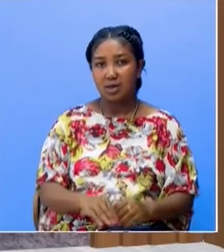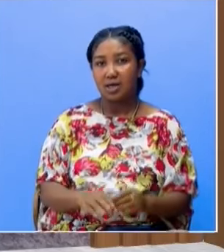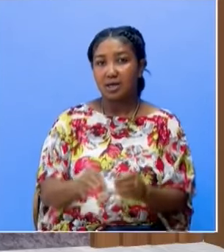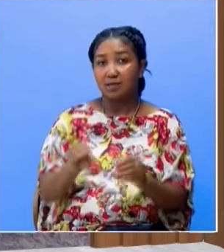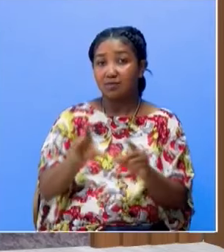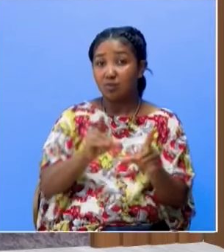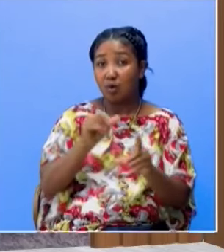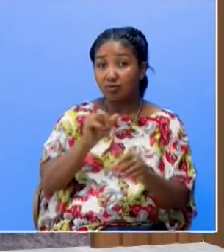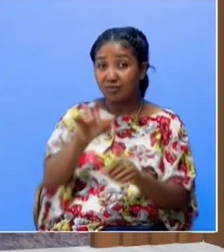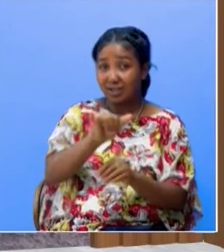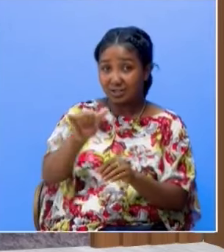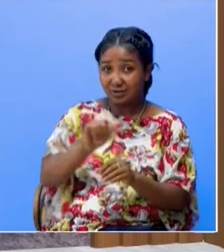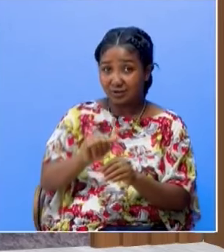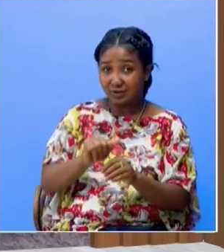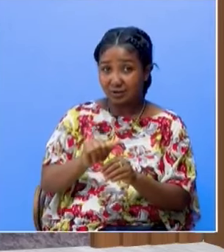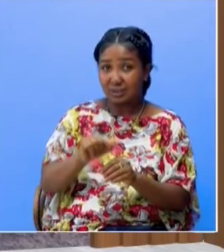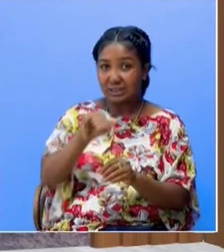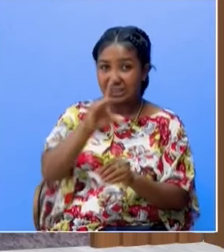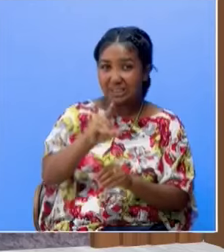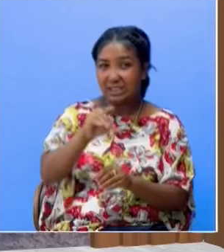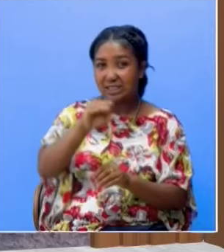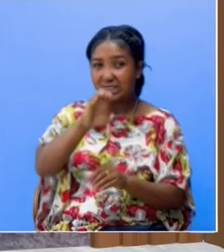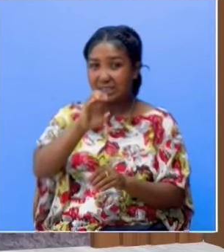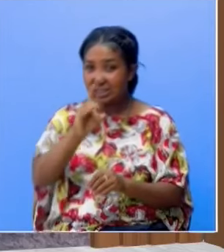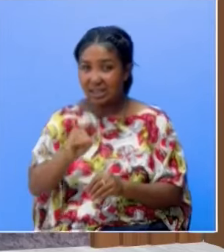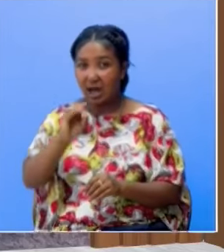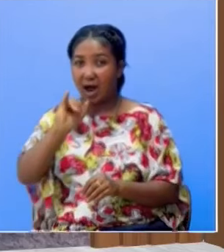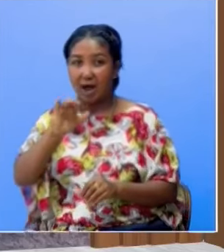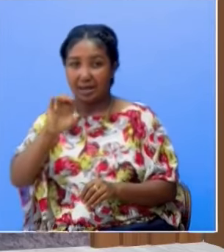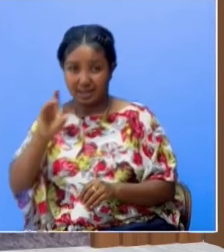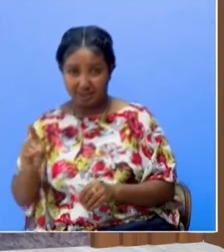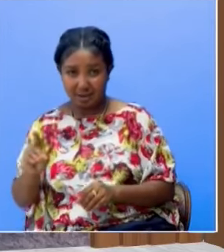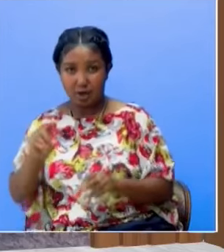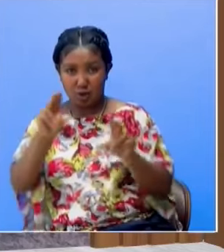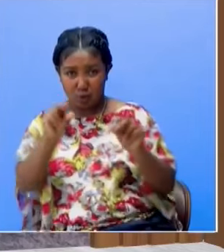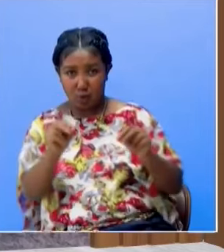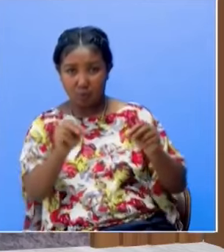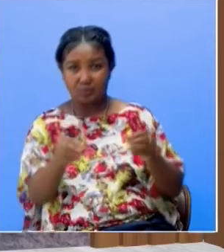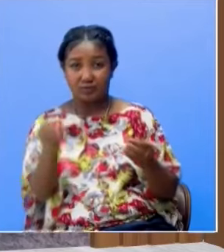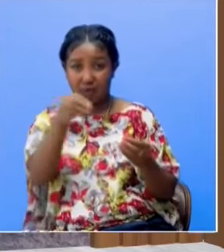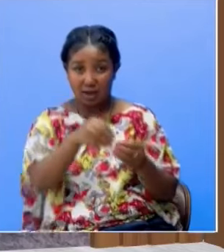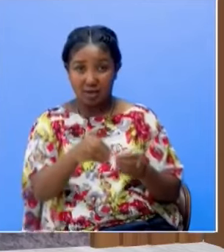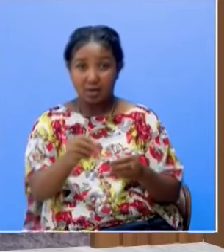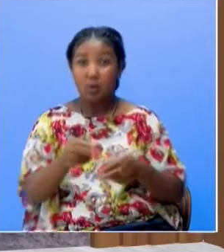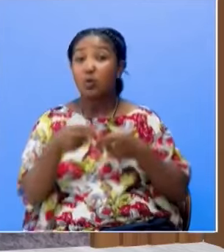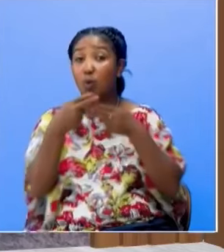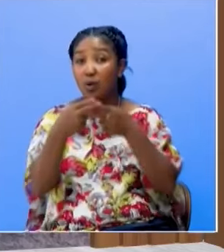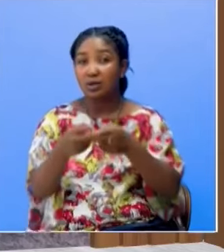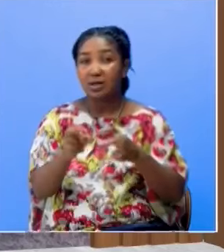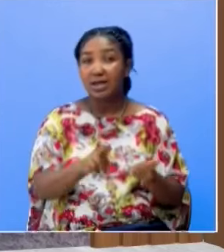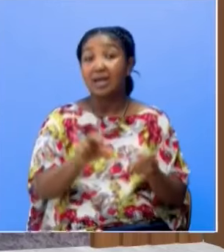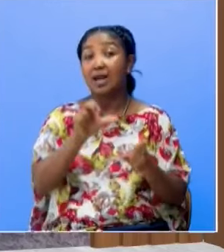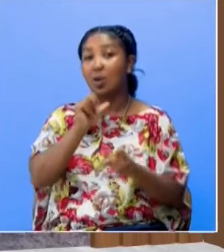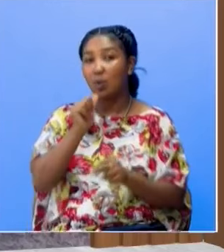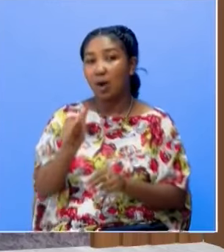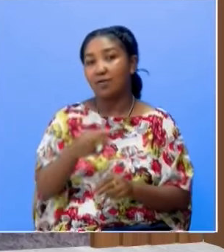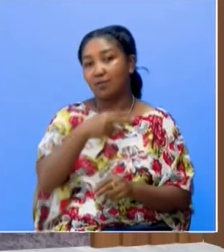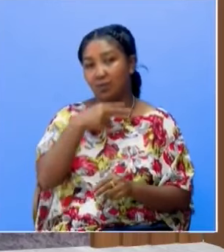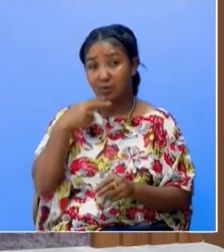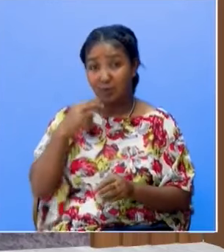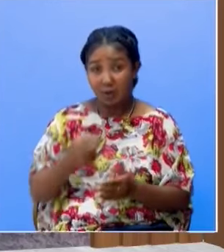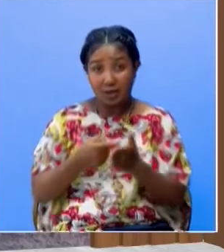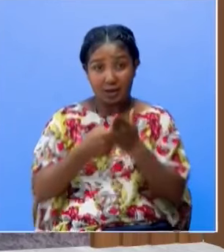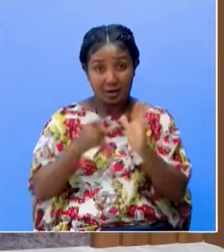not take such structure, or D, ED, and IED, they can be said irregular verbs. Is it